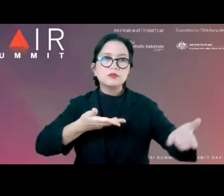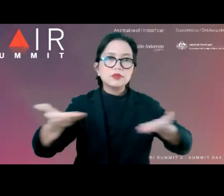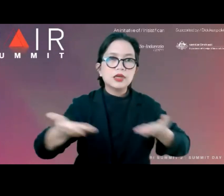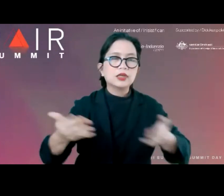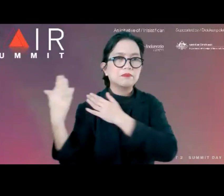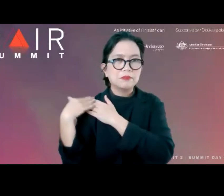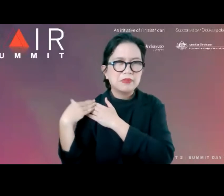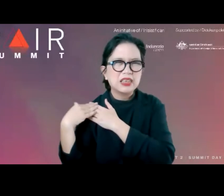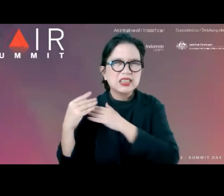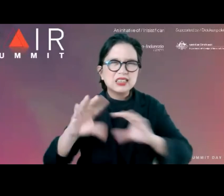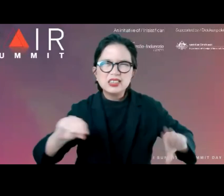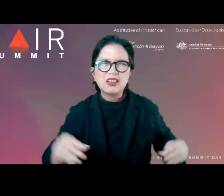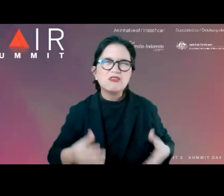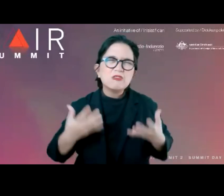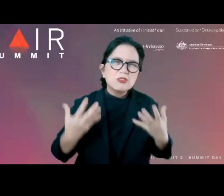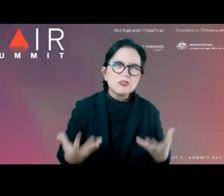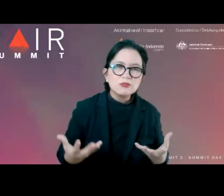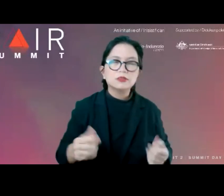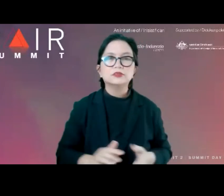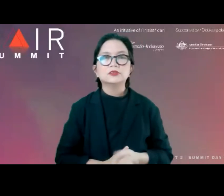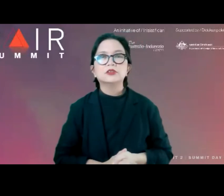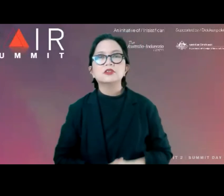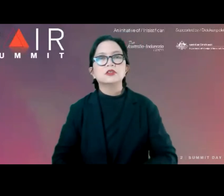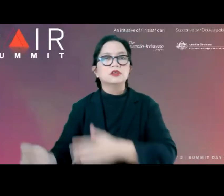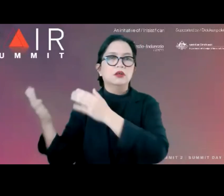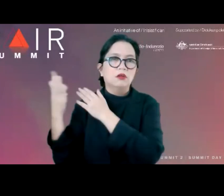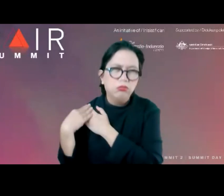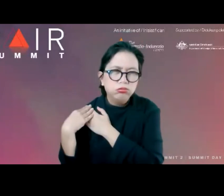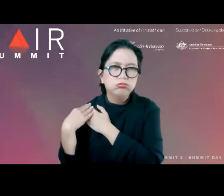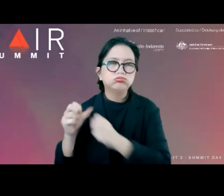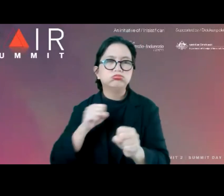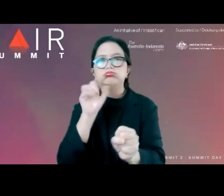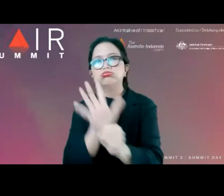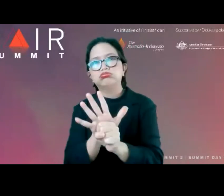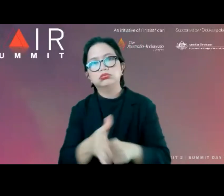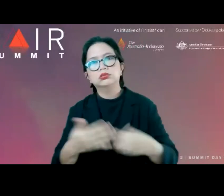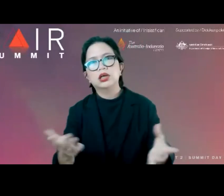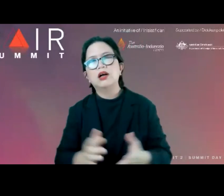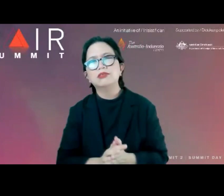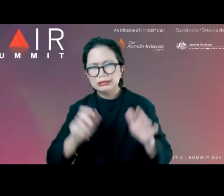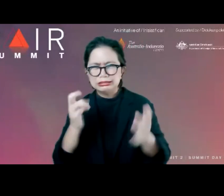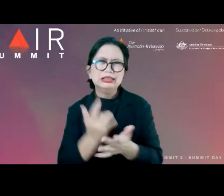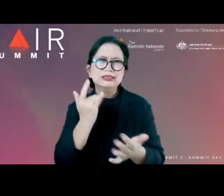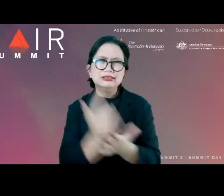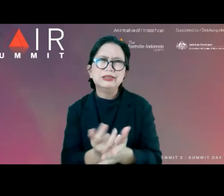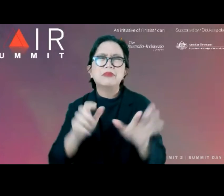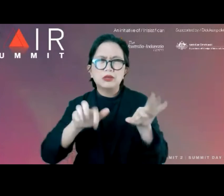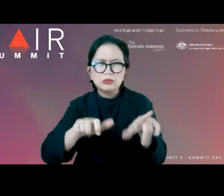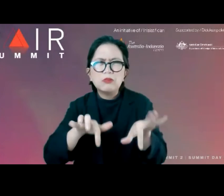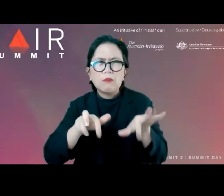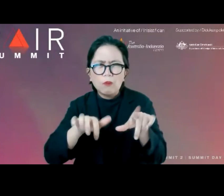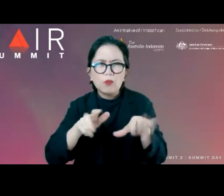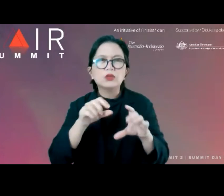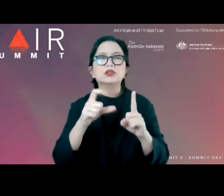produced by COVID-19, and still having to input data into 77 different systems, often having the same